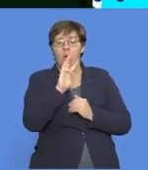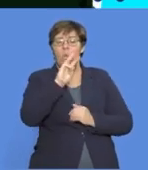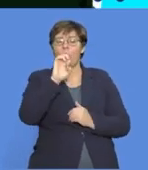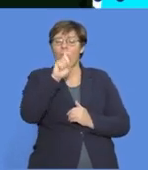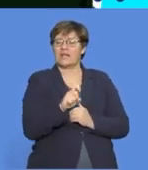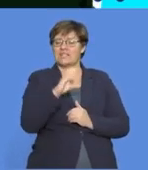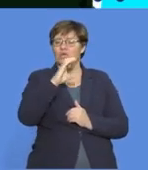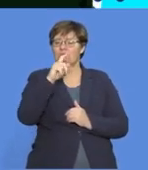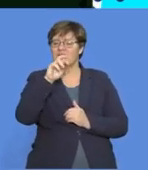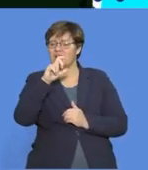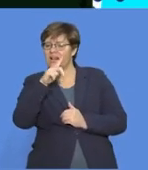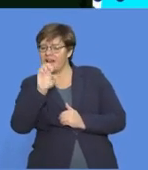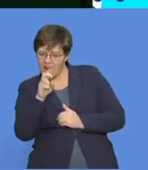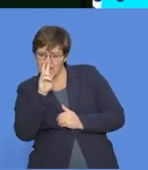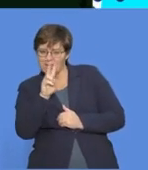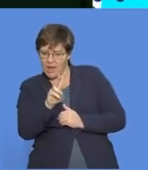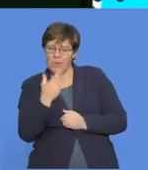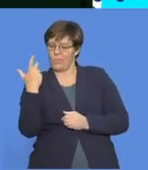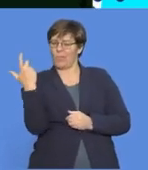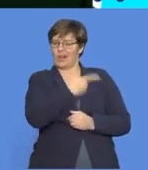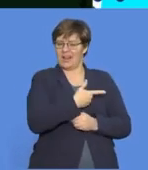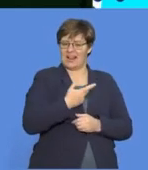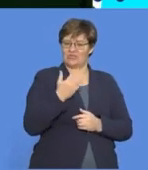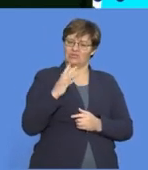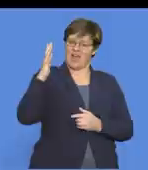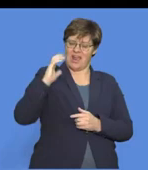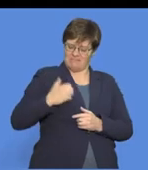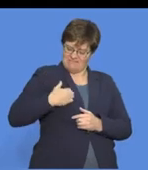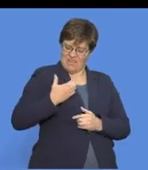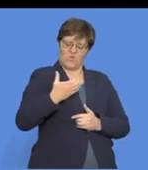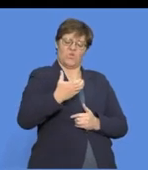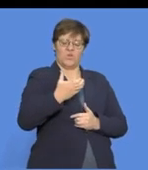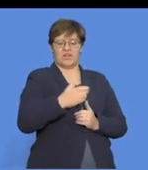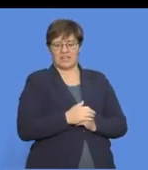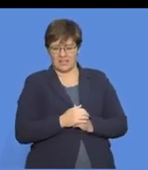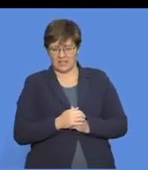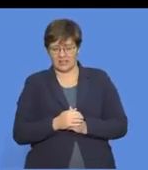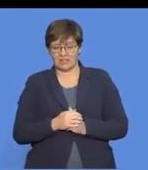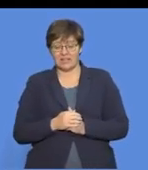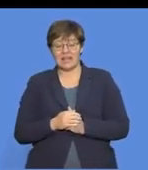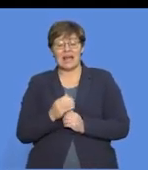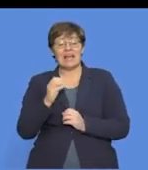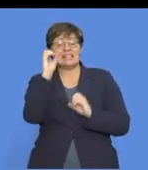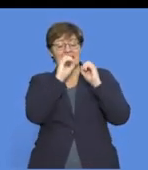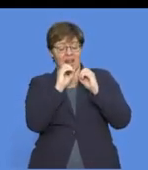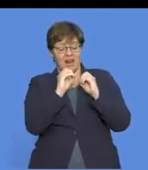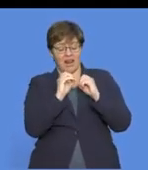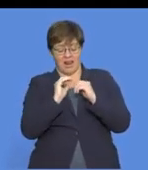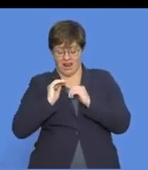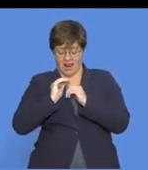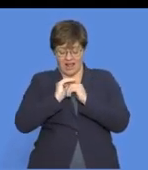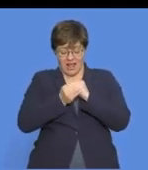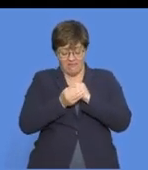so that you can see that it's actually nice and shiny. The cells underneath that